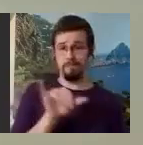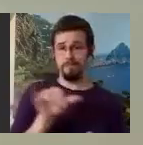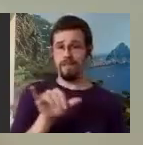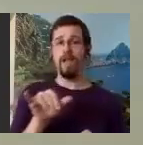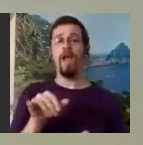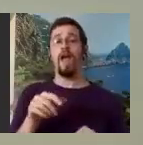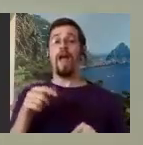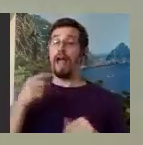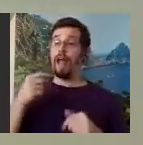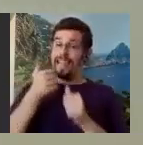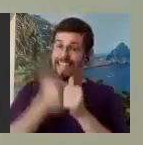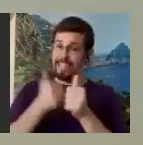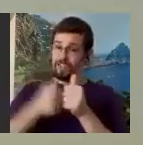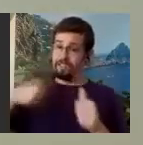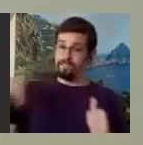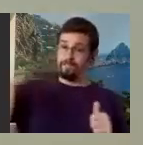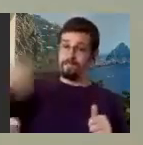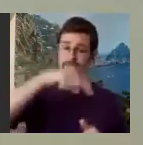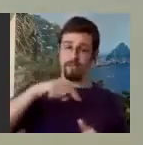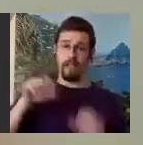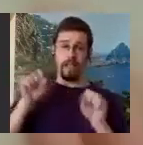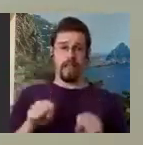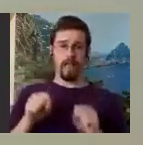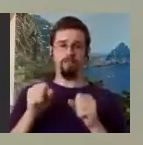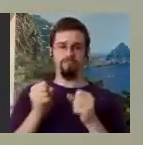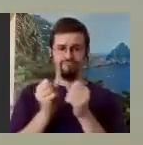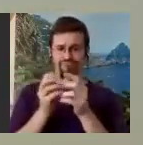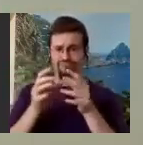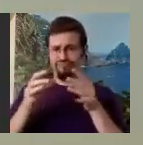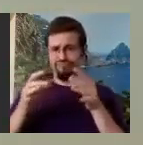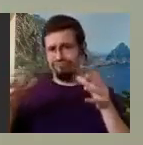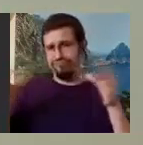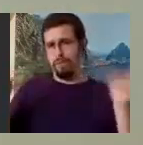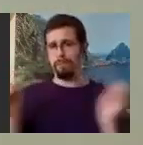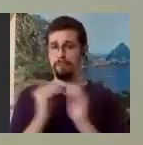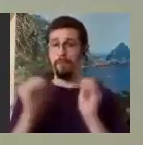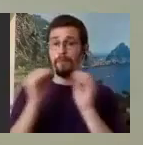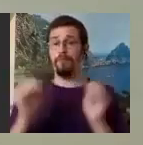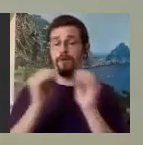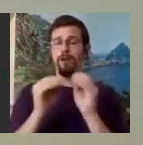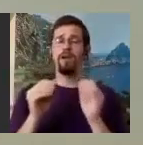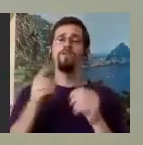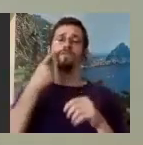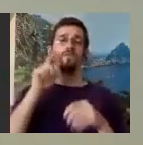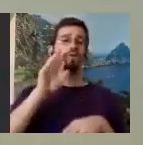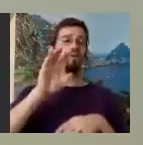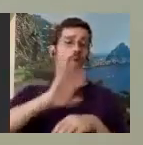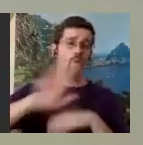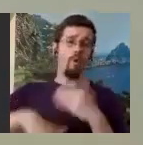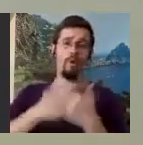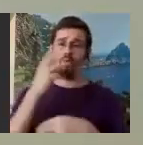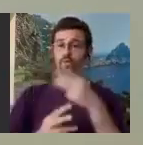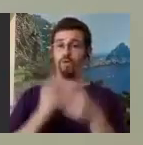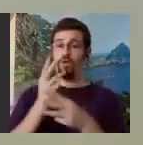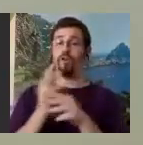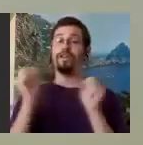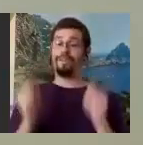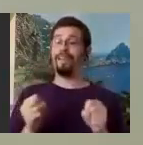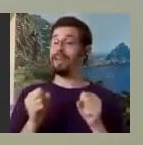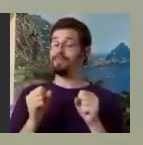does, and other people worldwide that have done things with sign